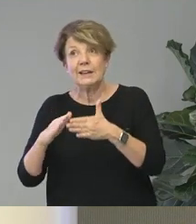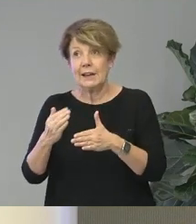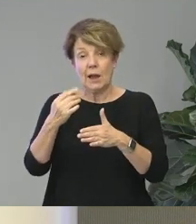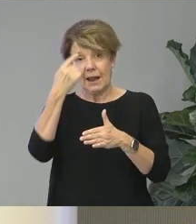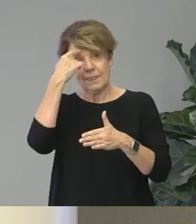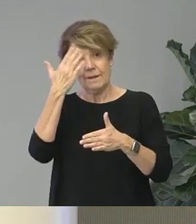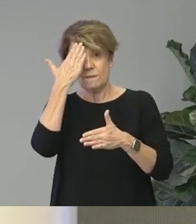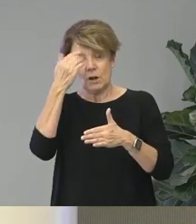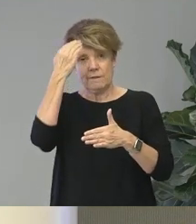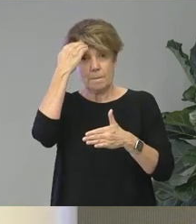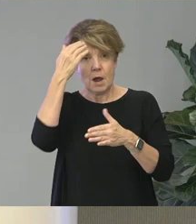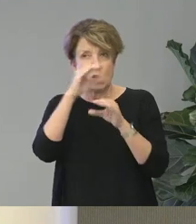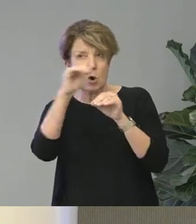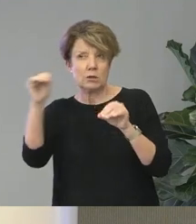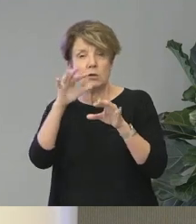afterthought.